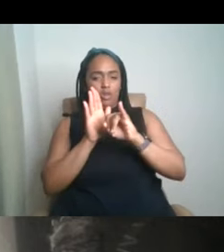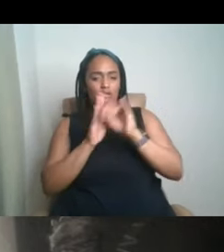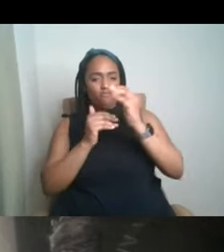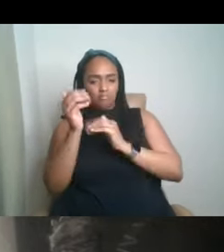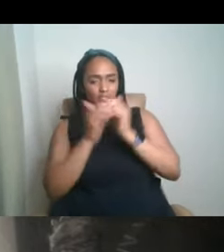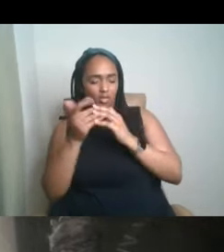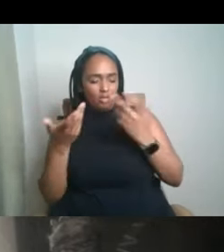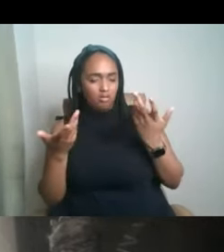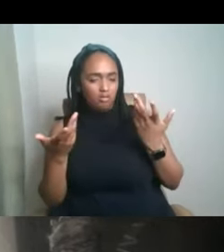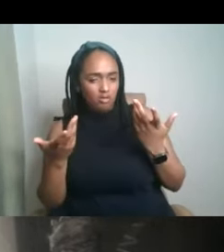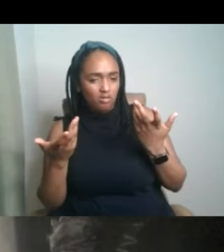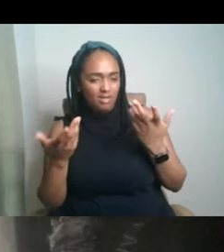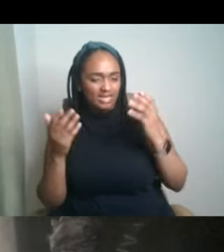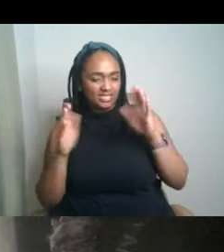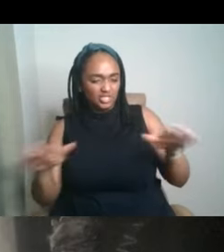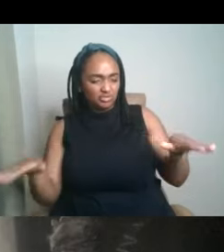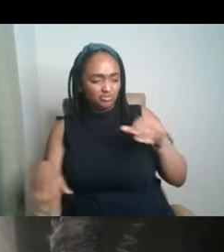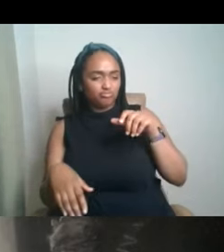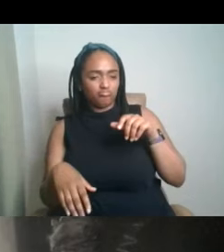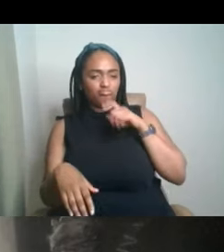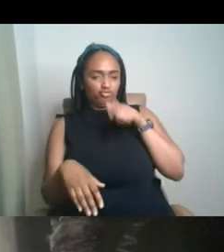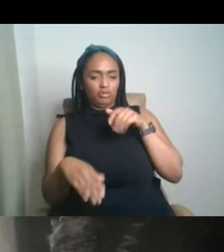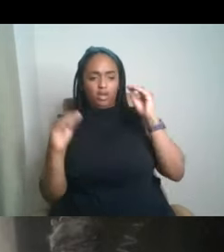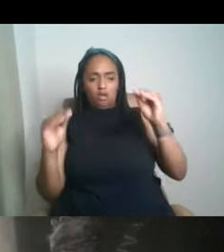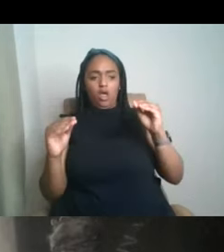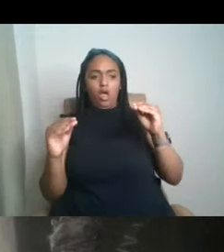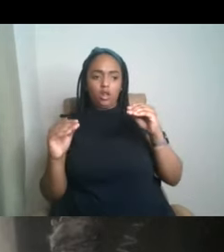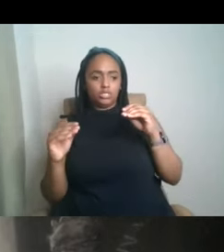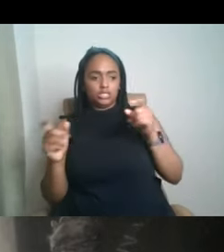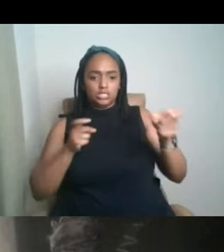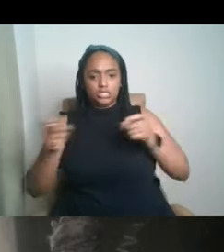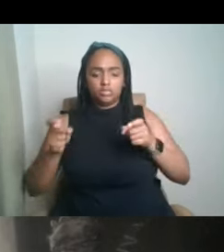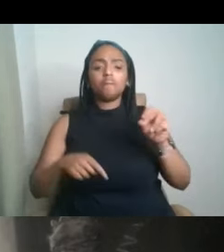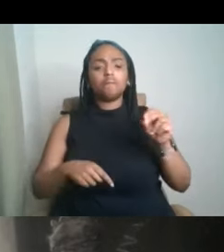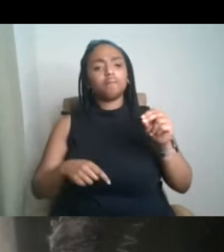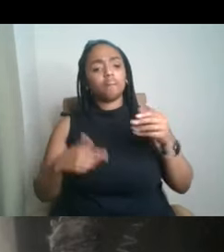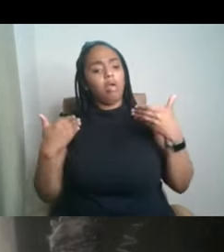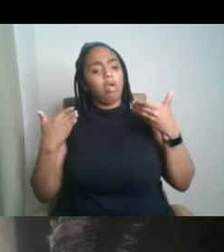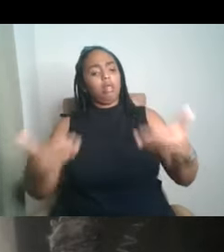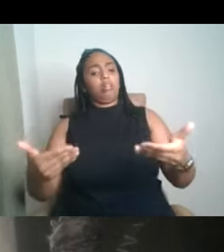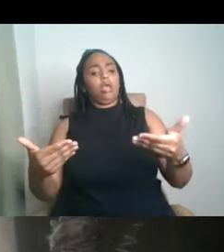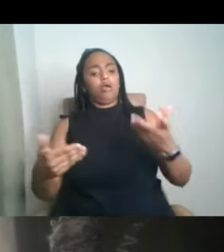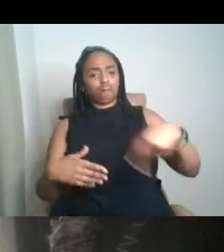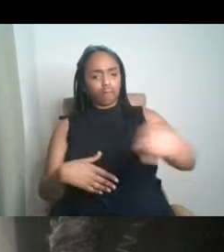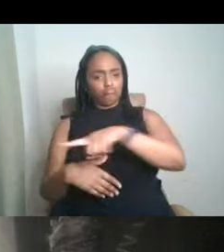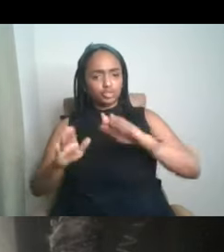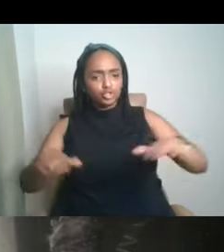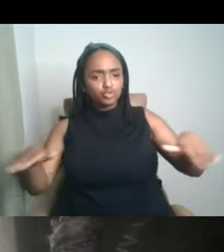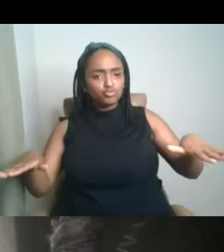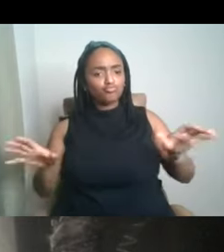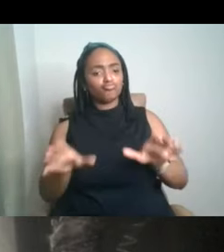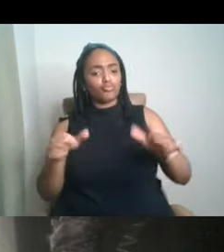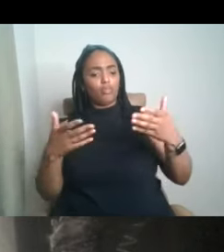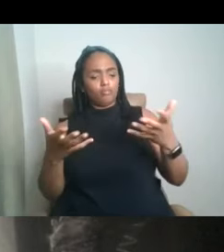They should be taught that they are allowed to choose what to do with their body, because just because they're children doesn't mean they can't consent to